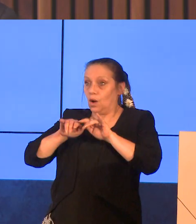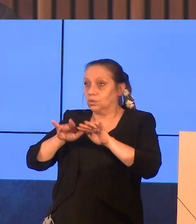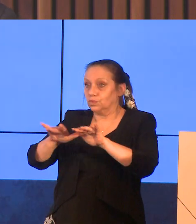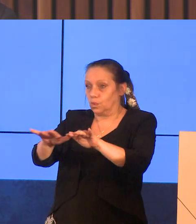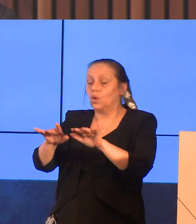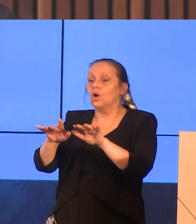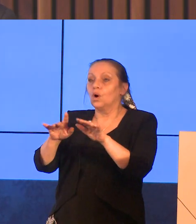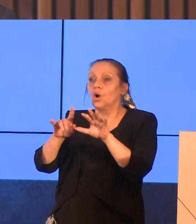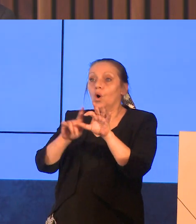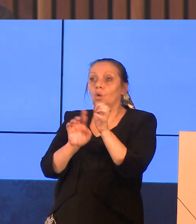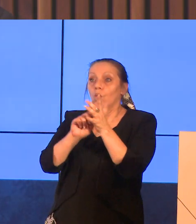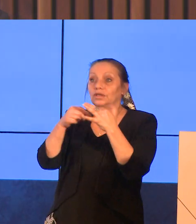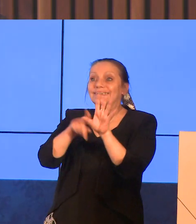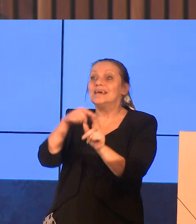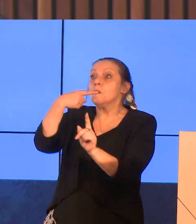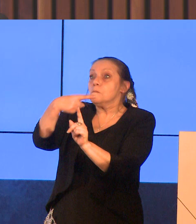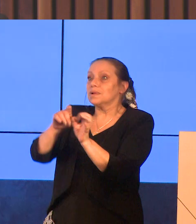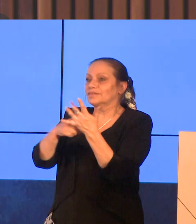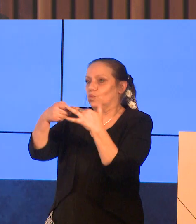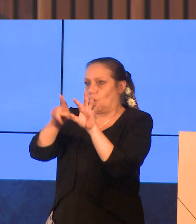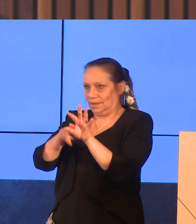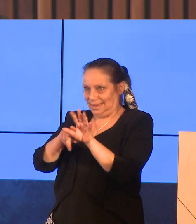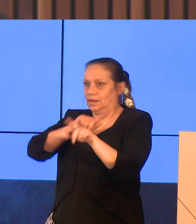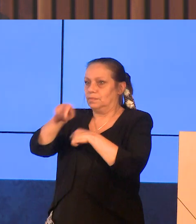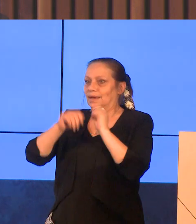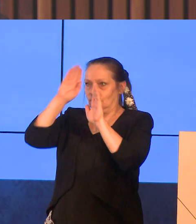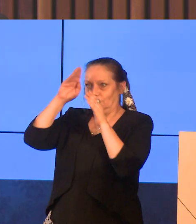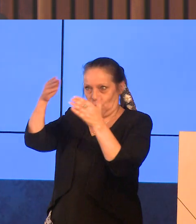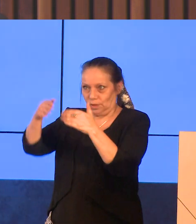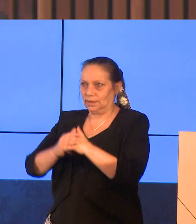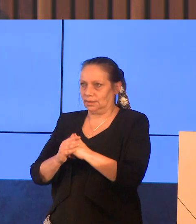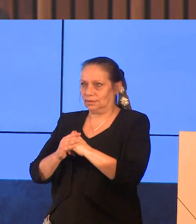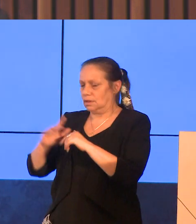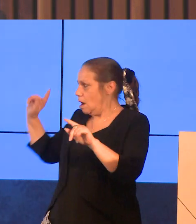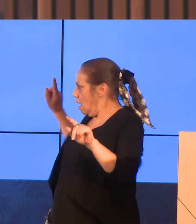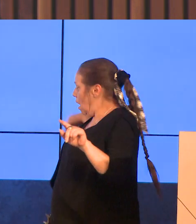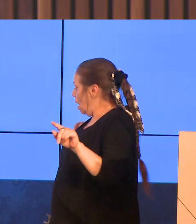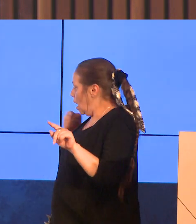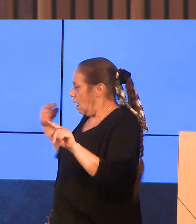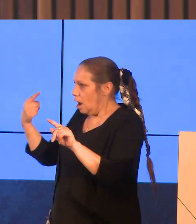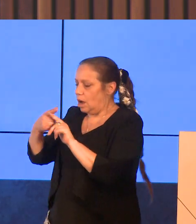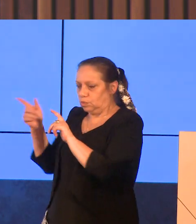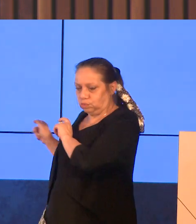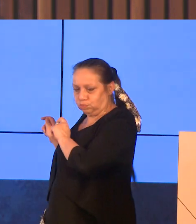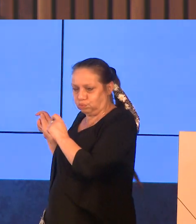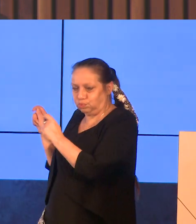quality become the key focus of the scheme. We've come a long way since early